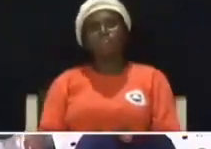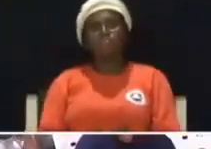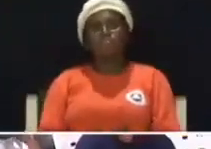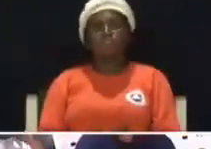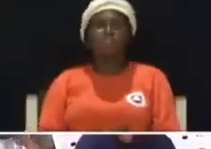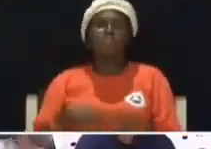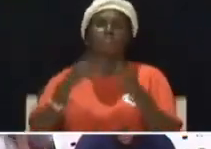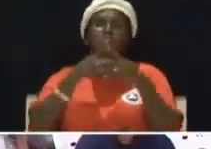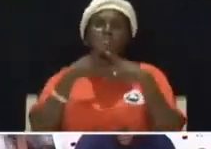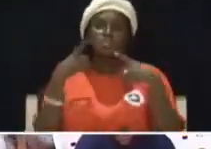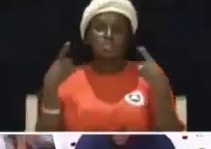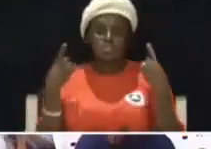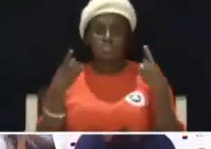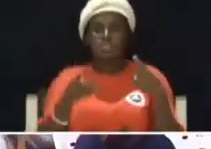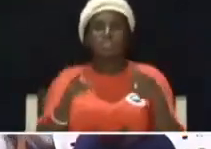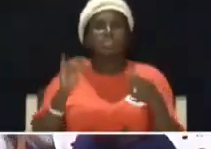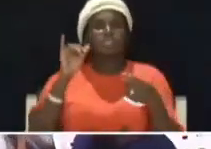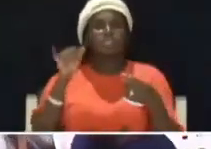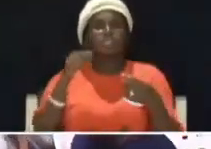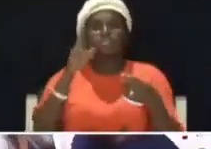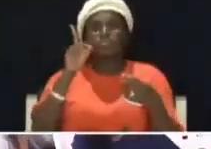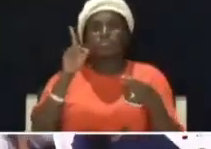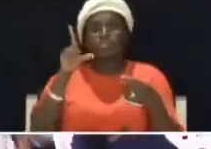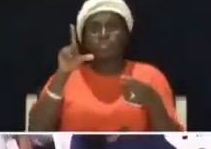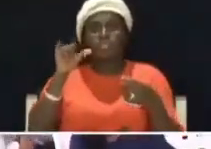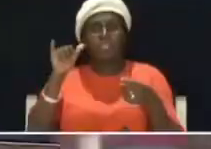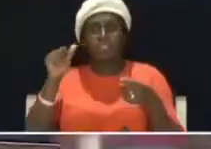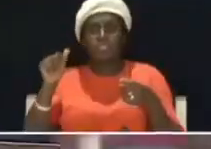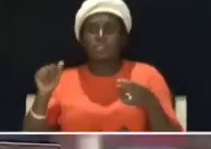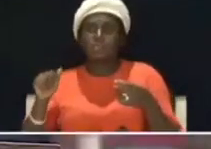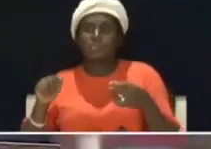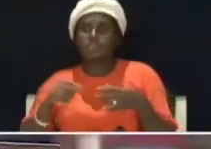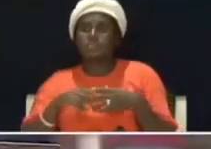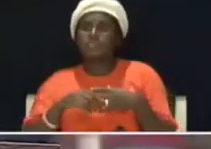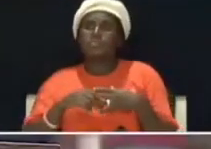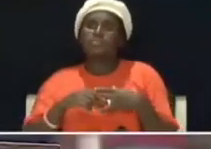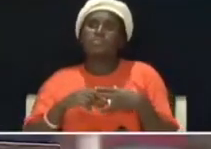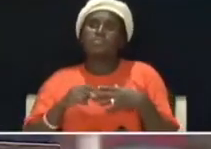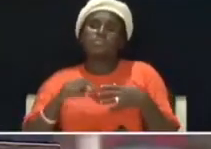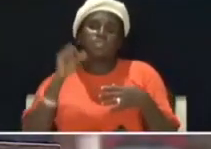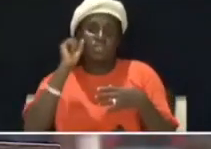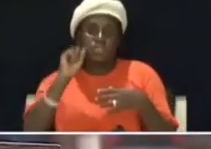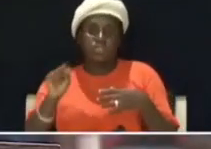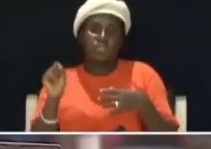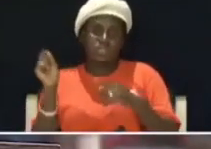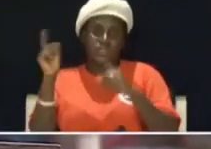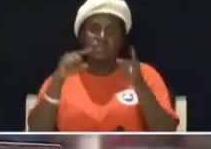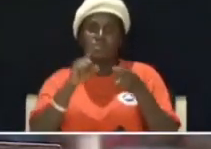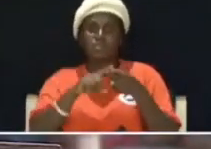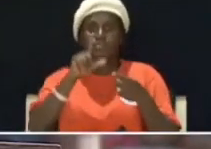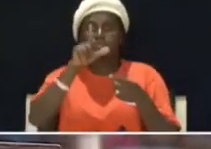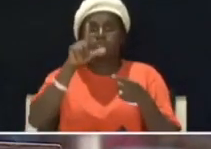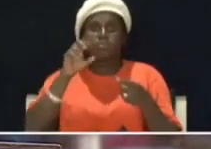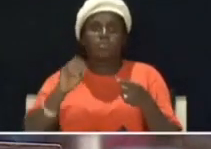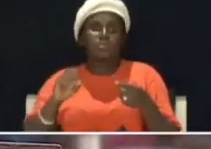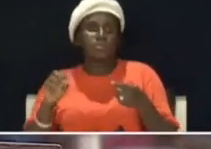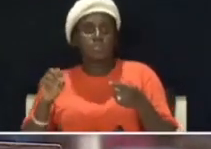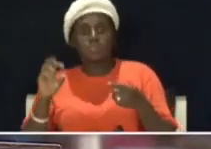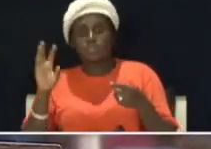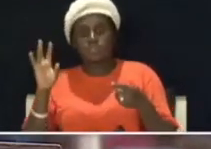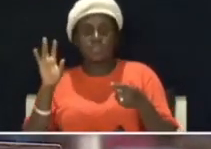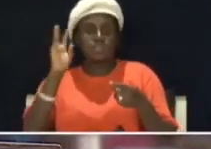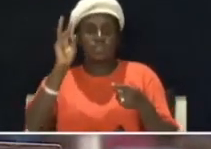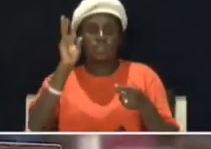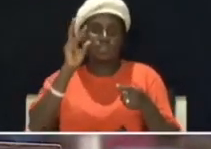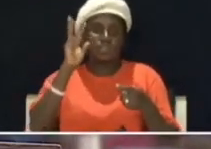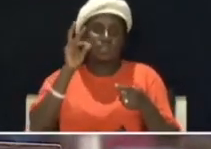Deaconess Juliana Estico from Seychelles. She attended the 2016 annual convention and